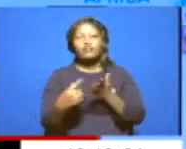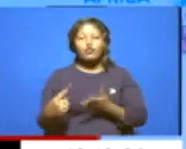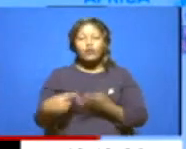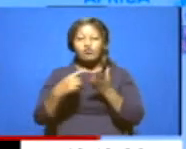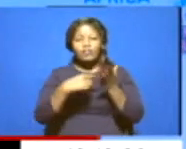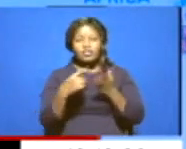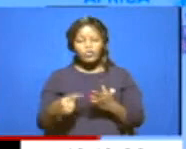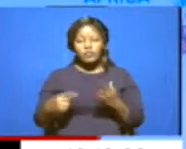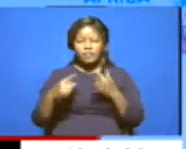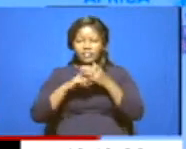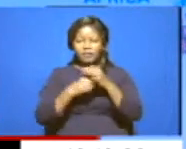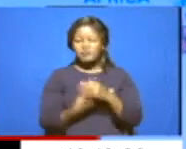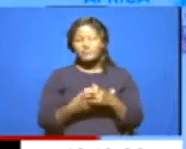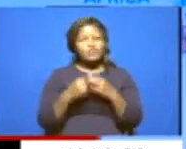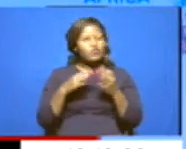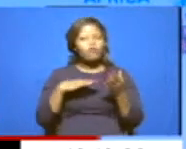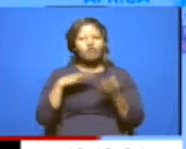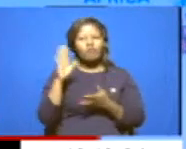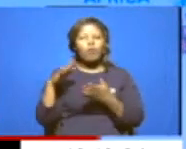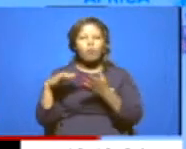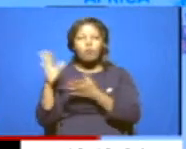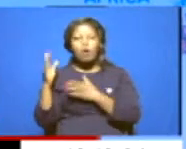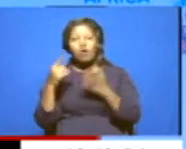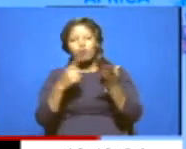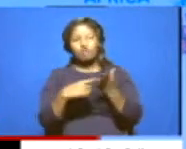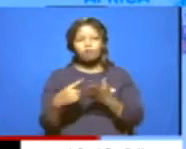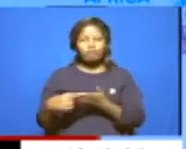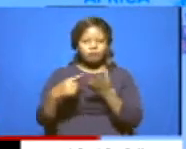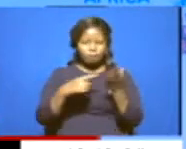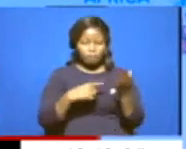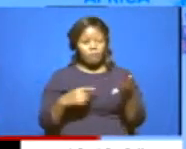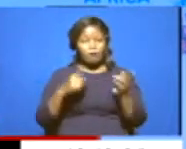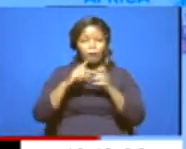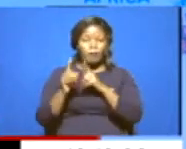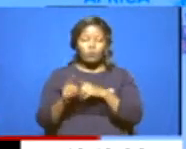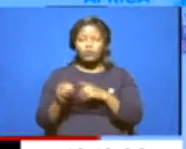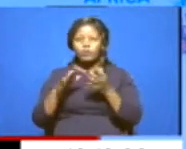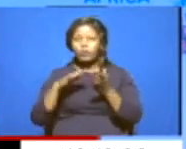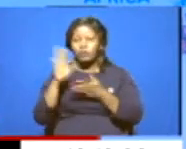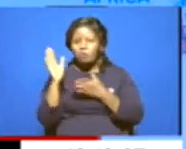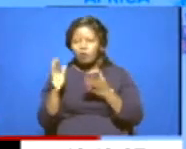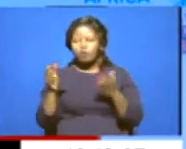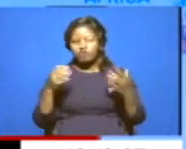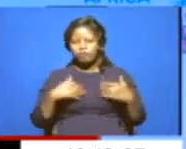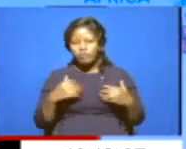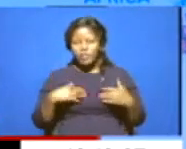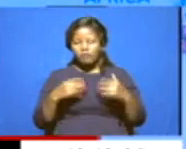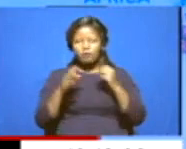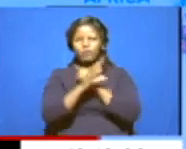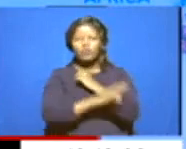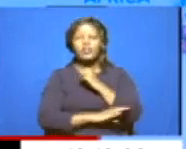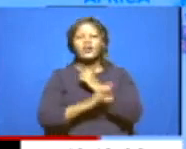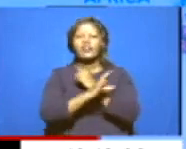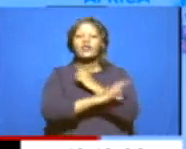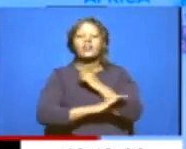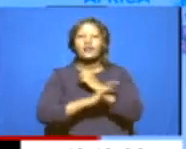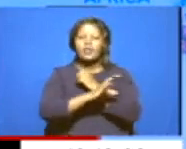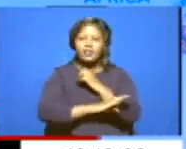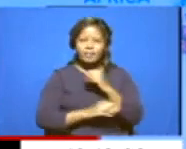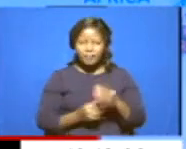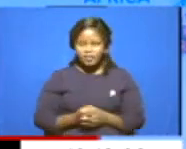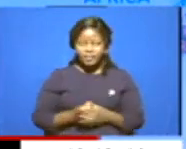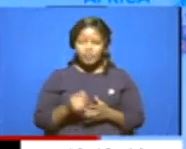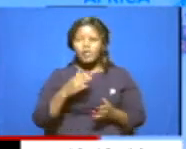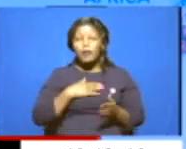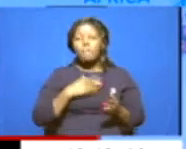of more conversations and indeed subsequent dialogues between countries. It is my